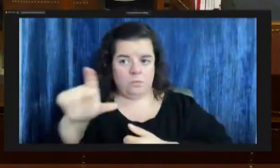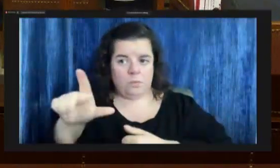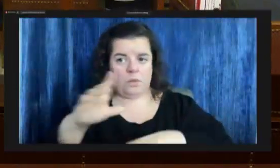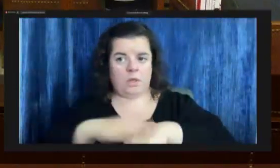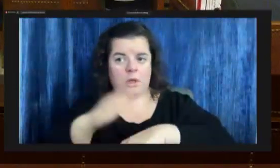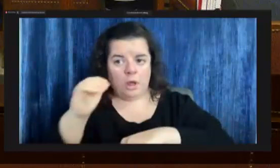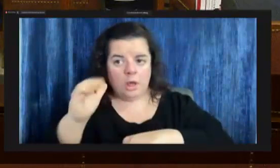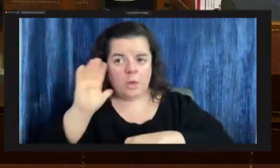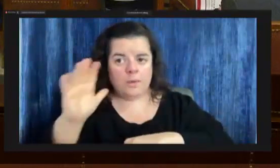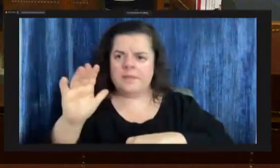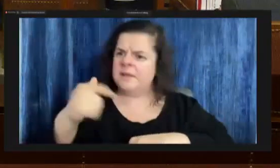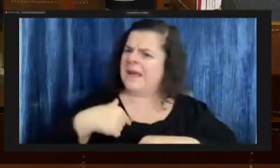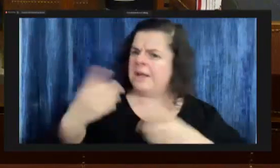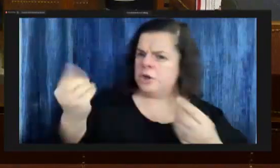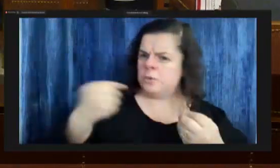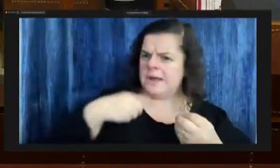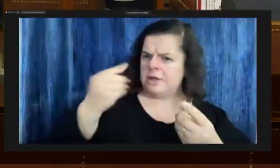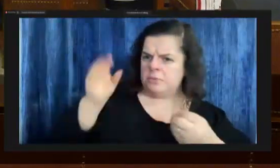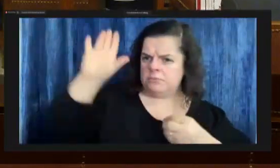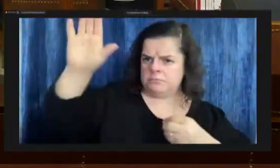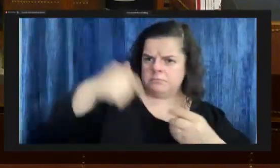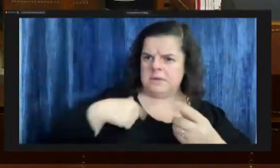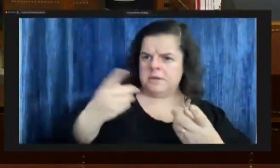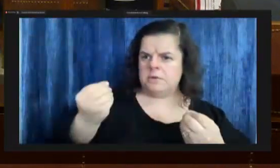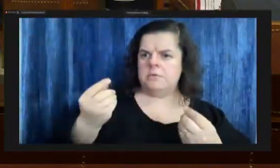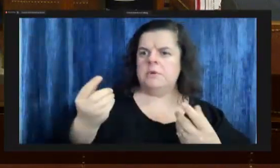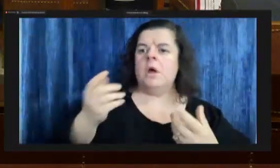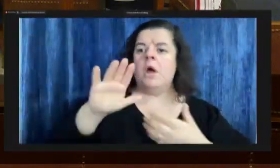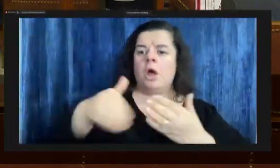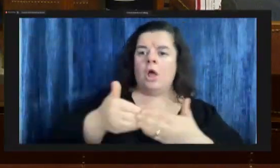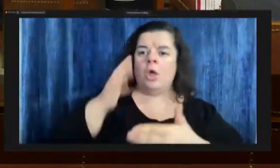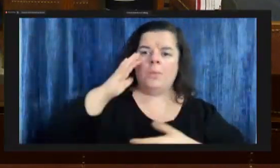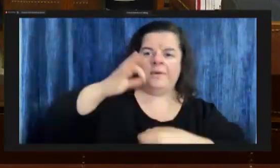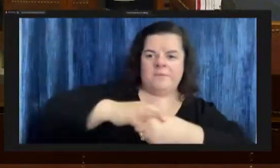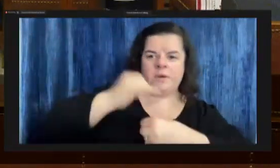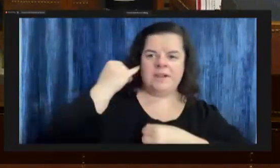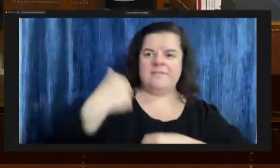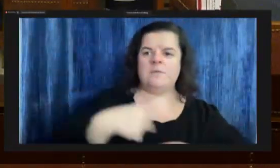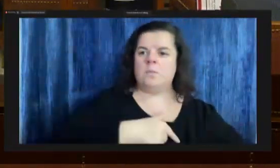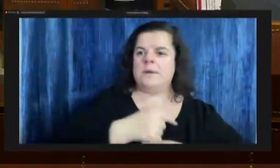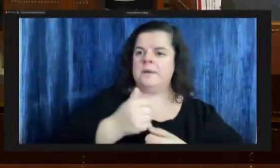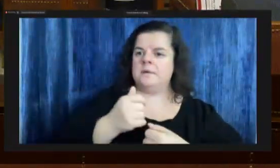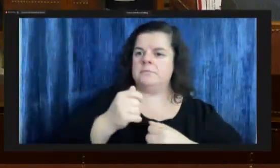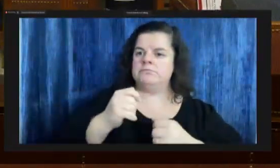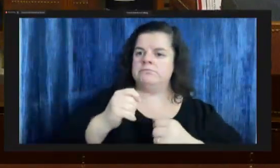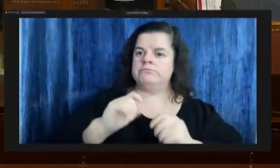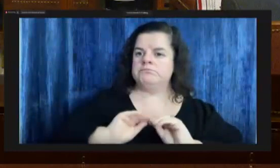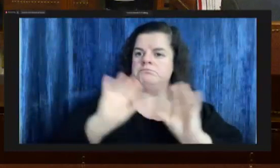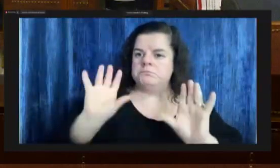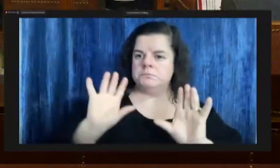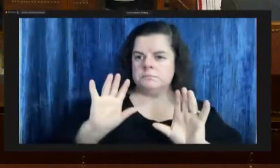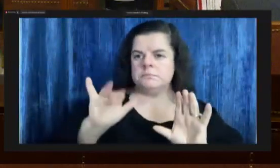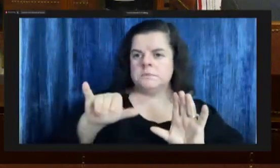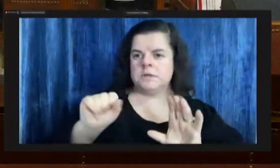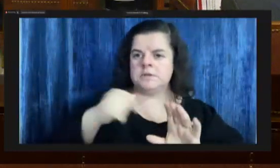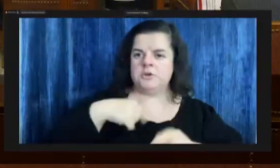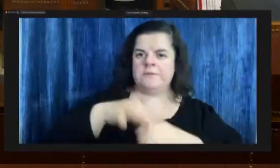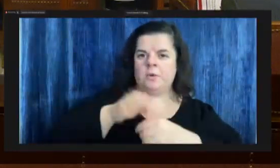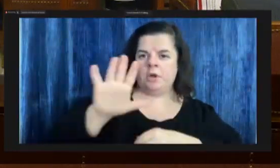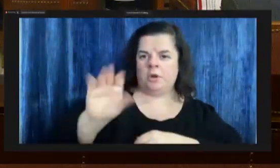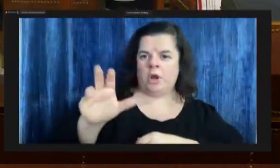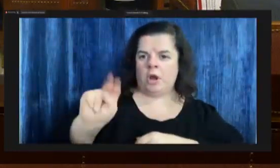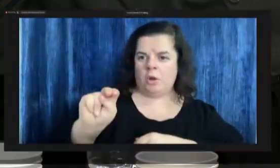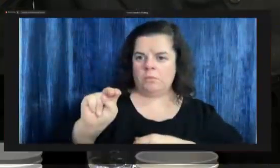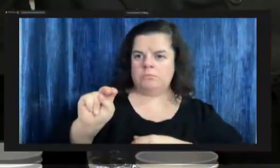roll call. I do. So we'll all get a vote as long as we disclose. Yes. Okay. You have to disclose that you're voting on your own salary. So it has nothing to do